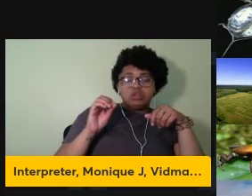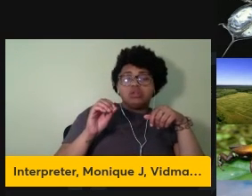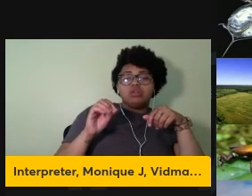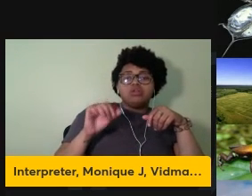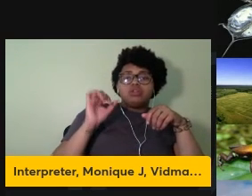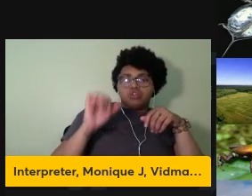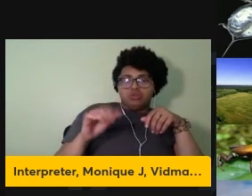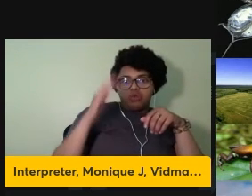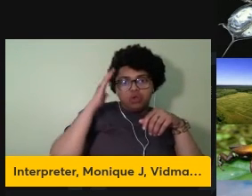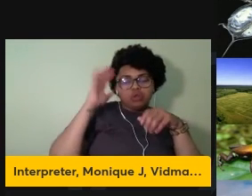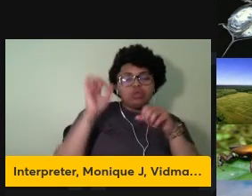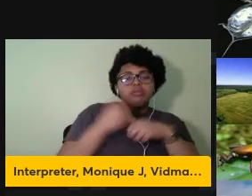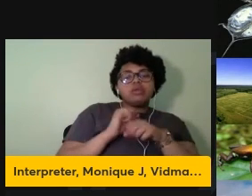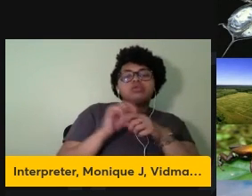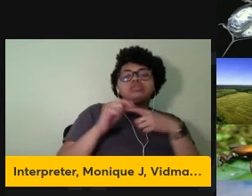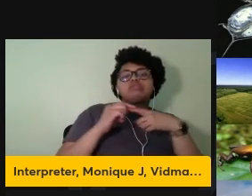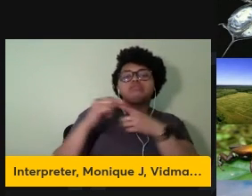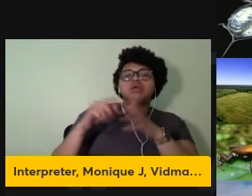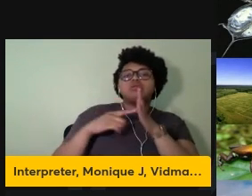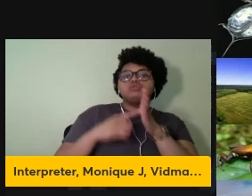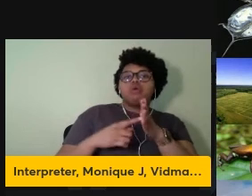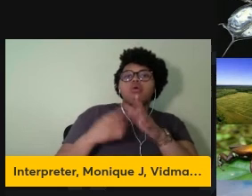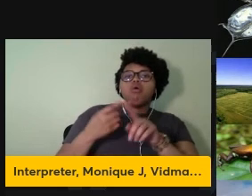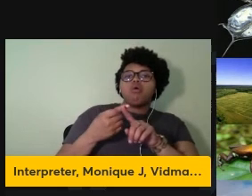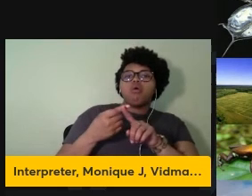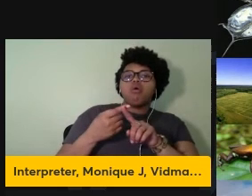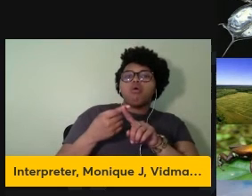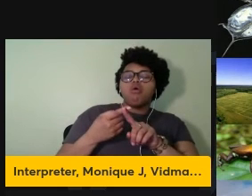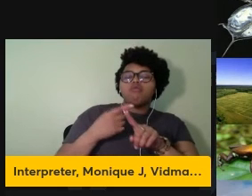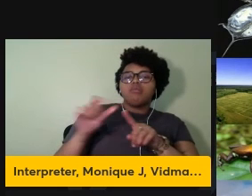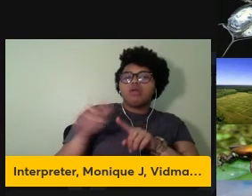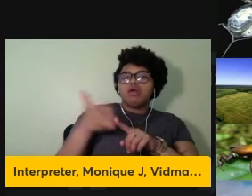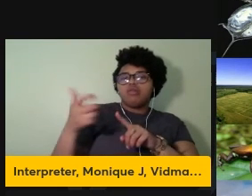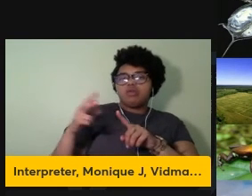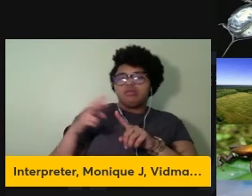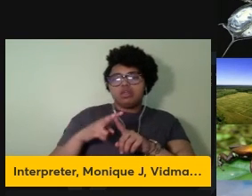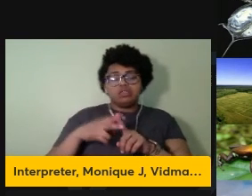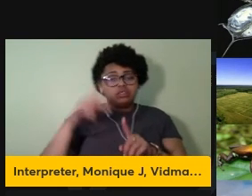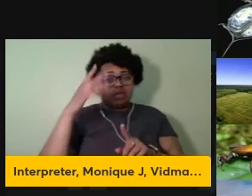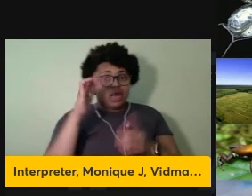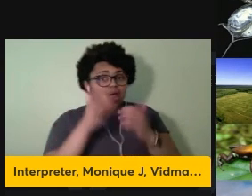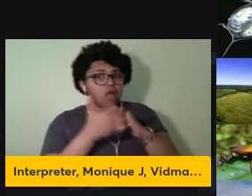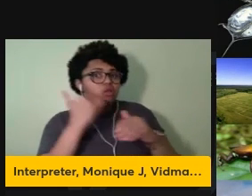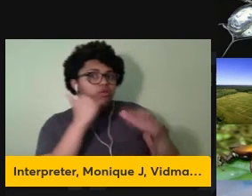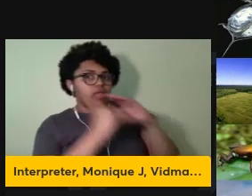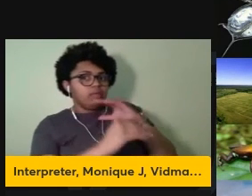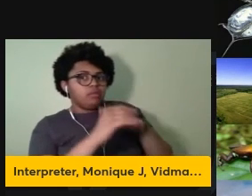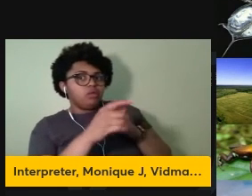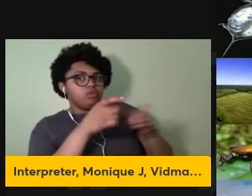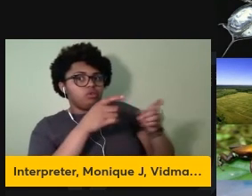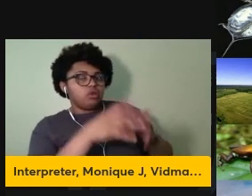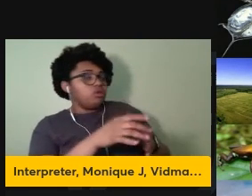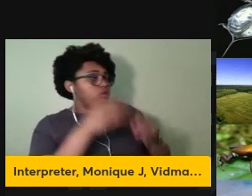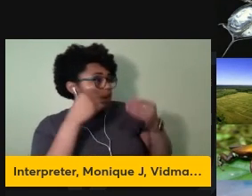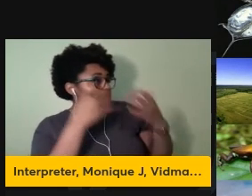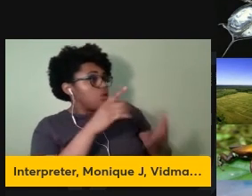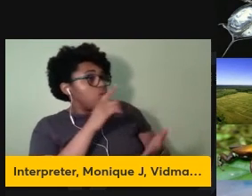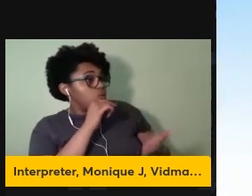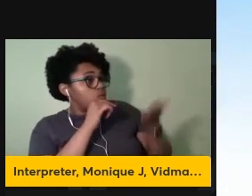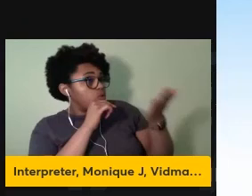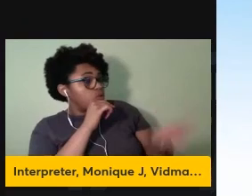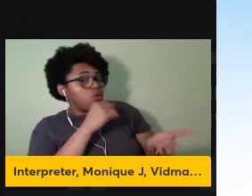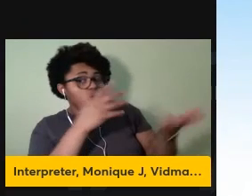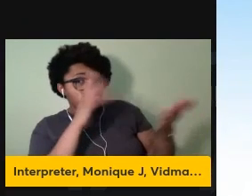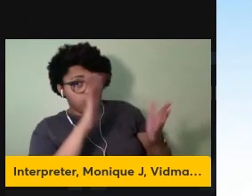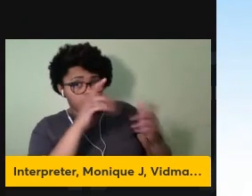the other applications by emailing the program director, letting them know who you are and what you're interested in.